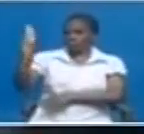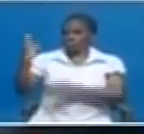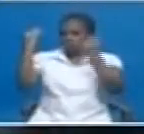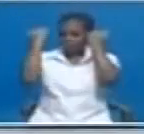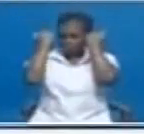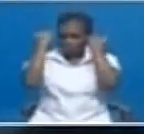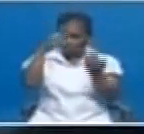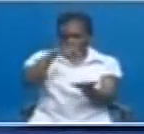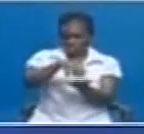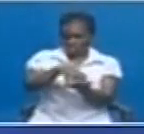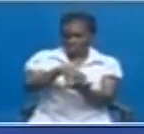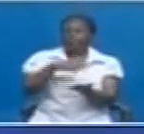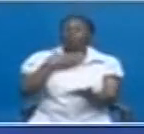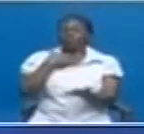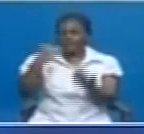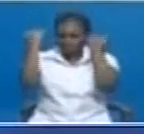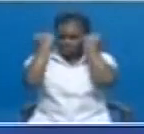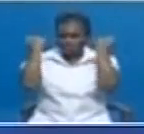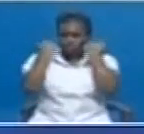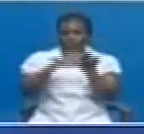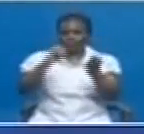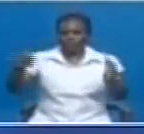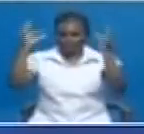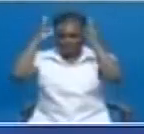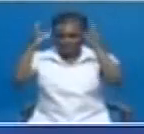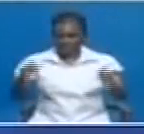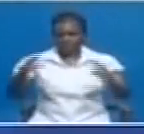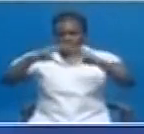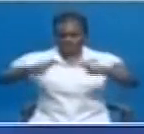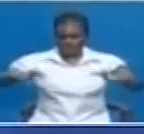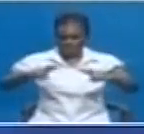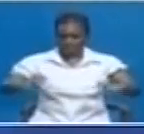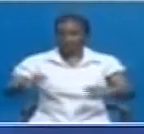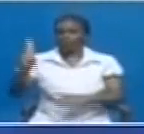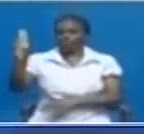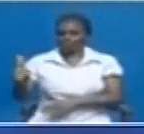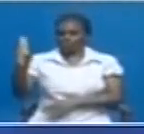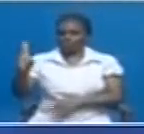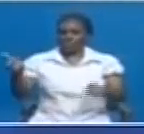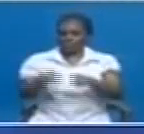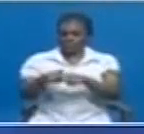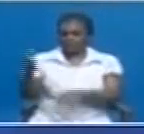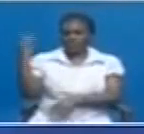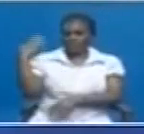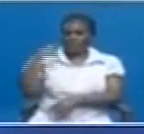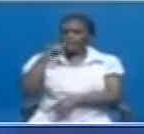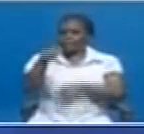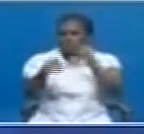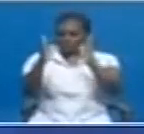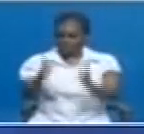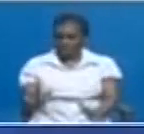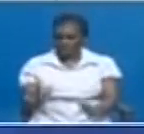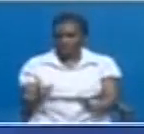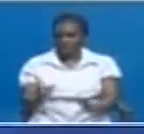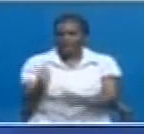Kenyatta's case. The lawyer wants the court to lift its decision against investigating Kenyatta and his former co-accused. The prosecutions